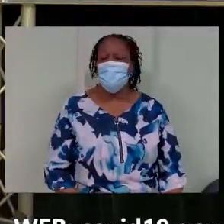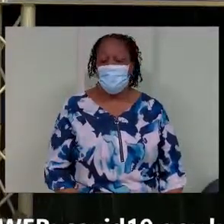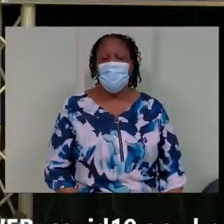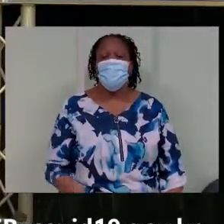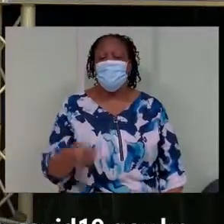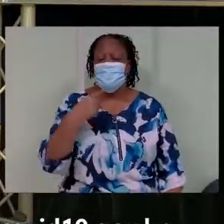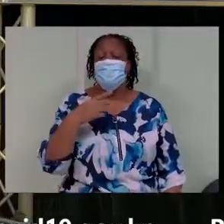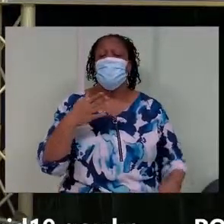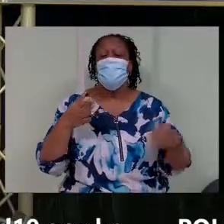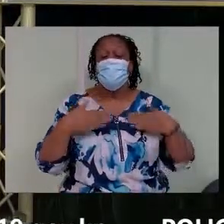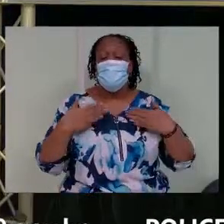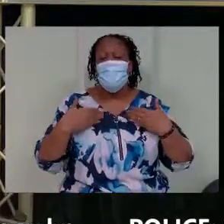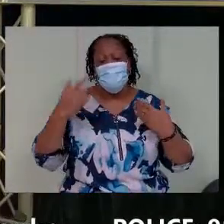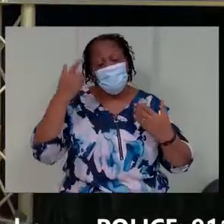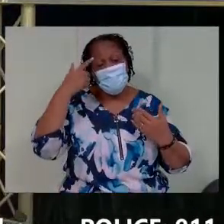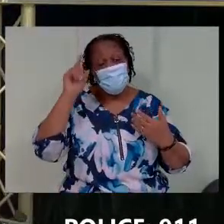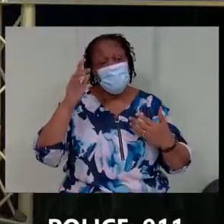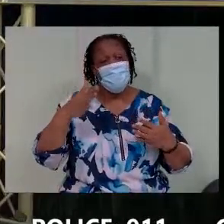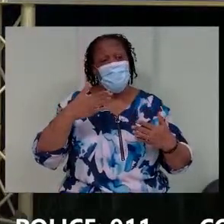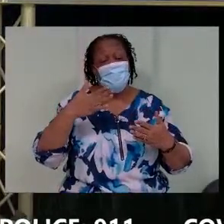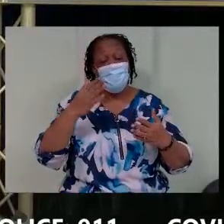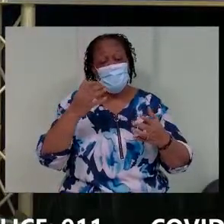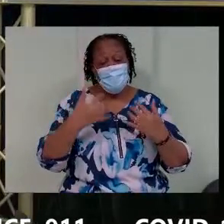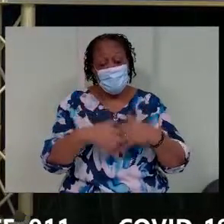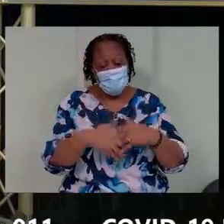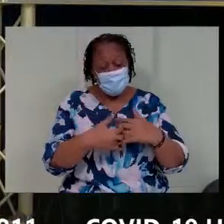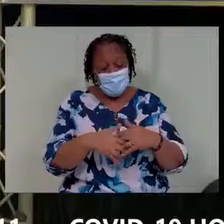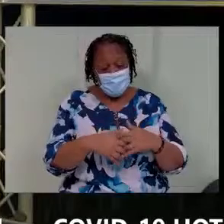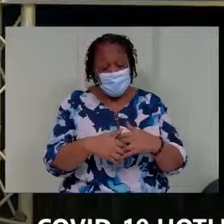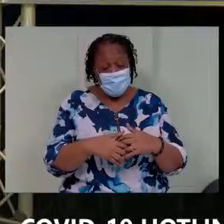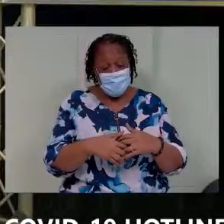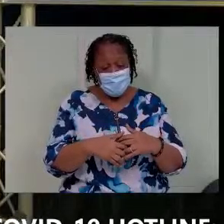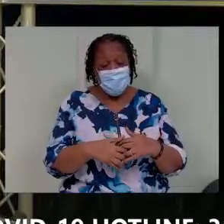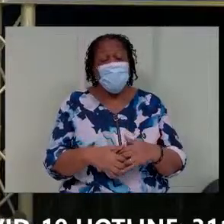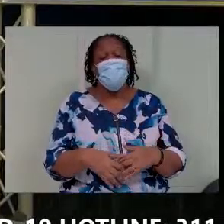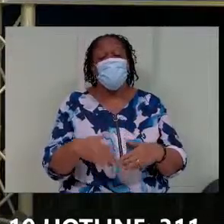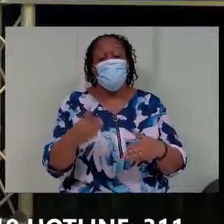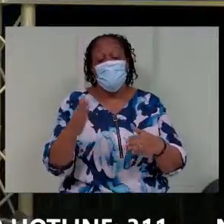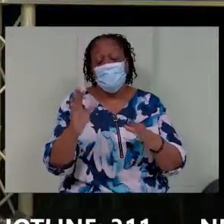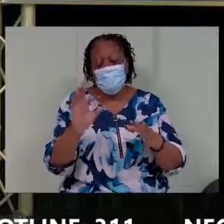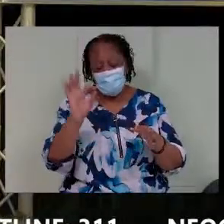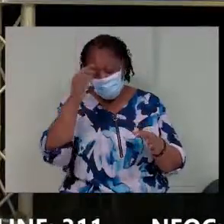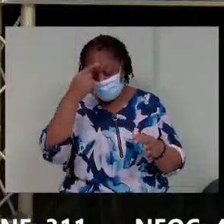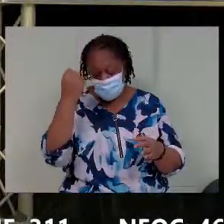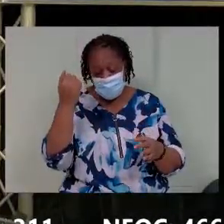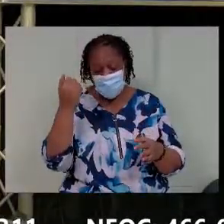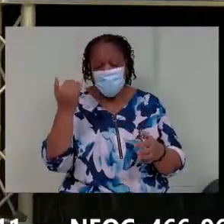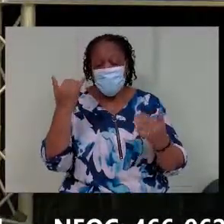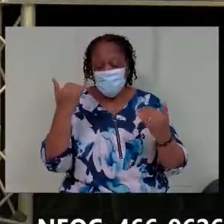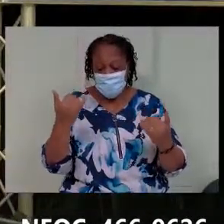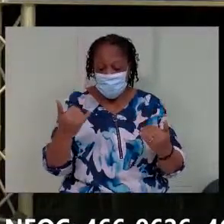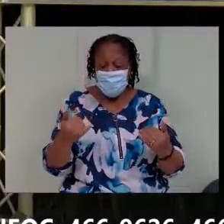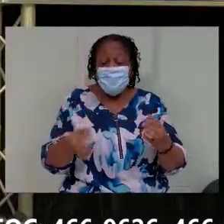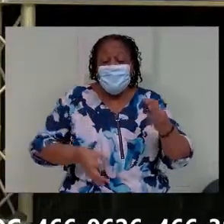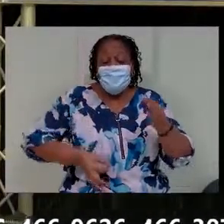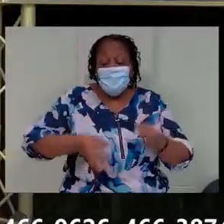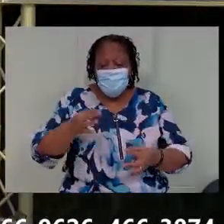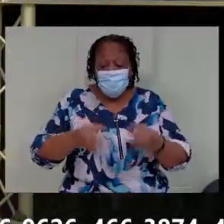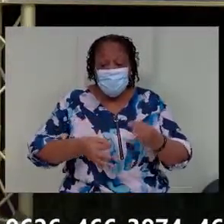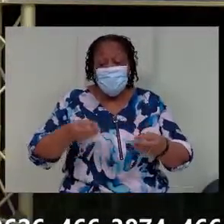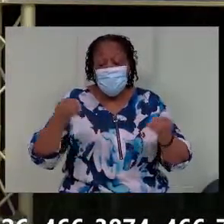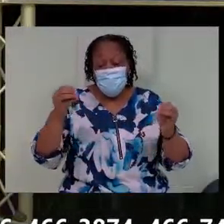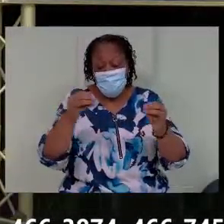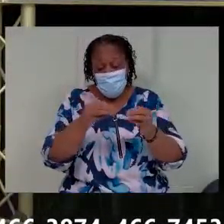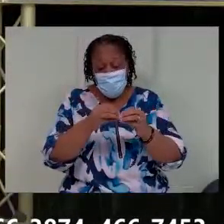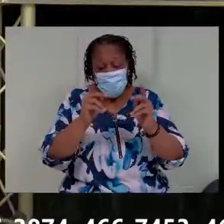ventilators because it prepares us for possible outbreak, a second wave,